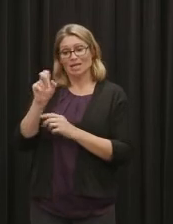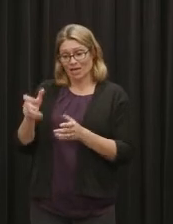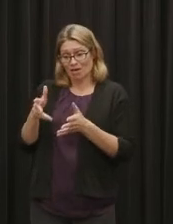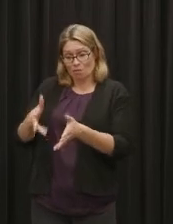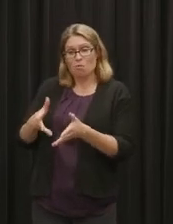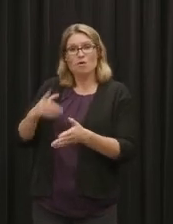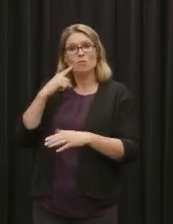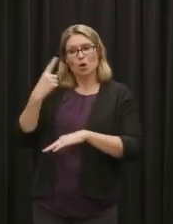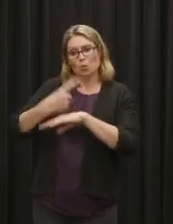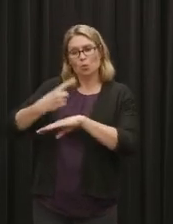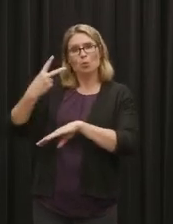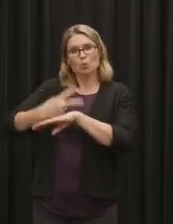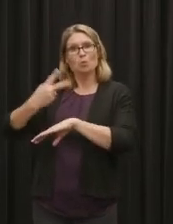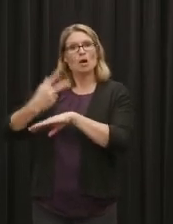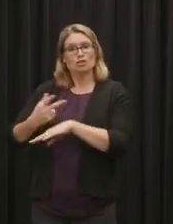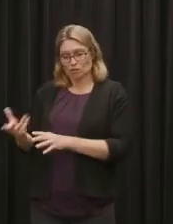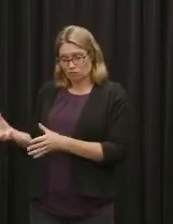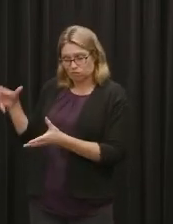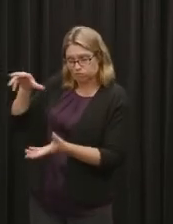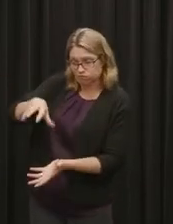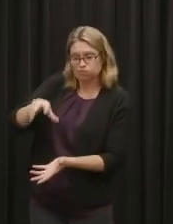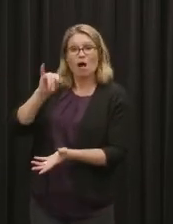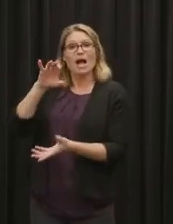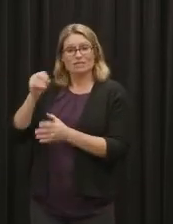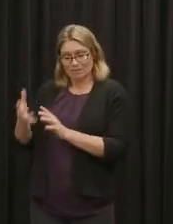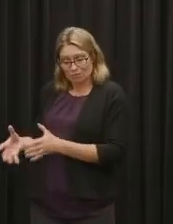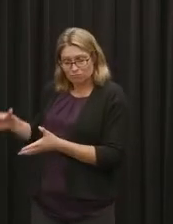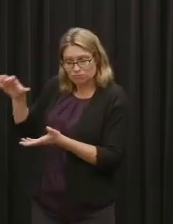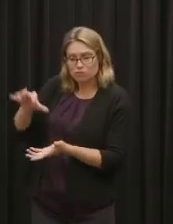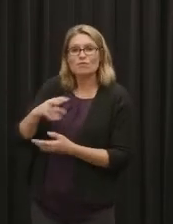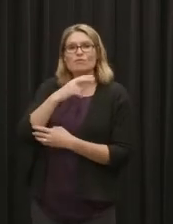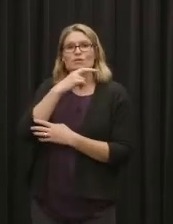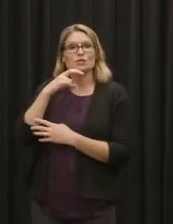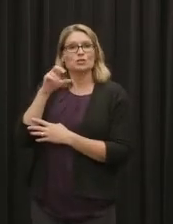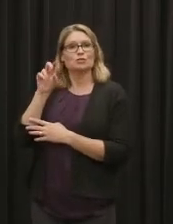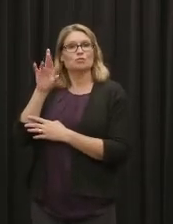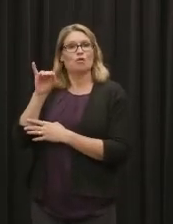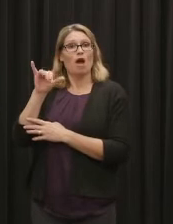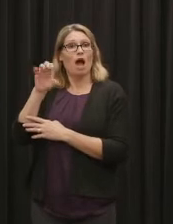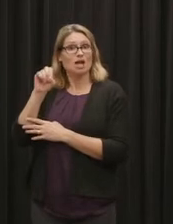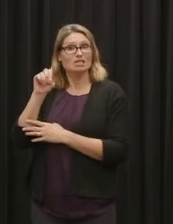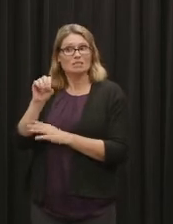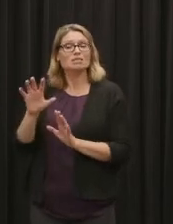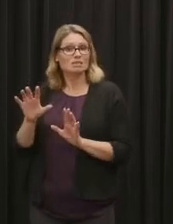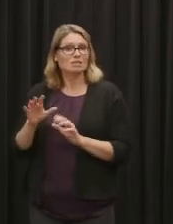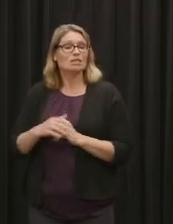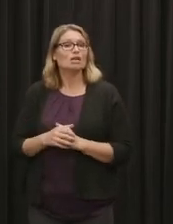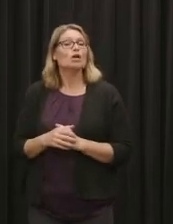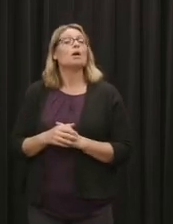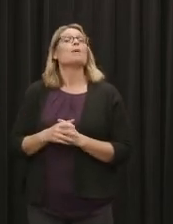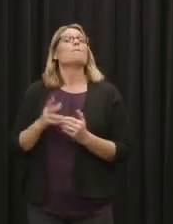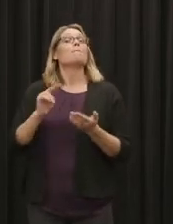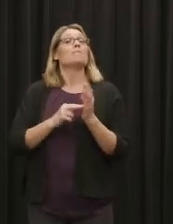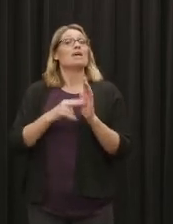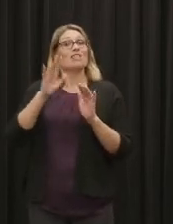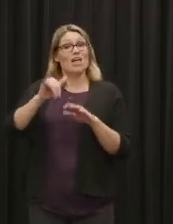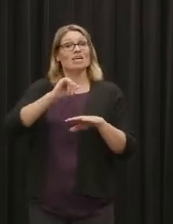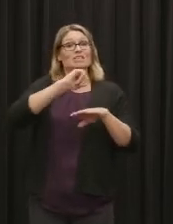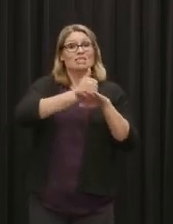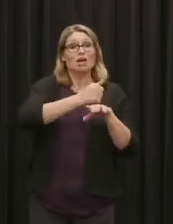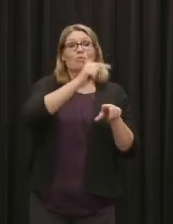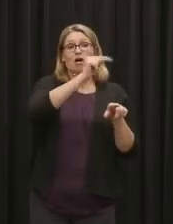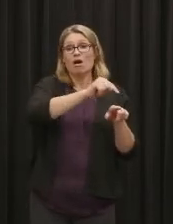you continue to replenish the dry ice. So to answer your question, the emplacement of freezers in